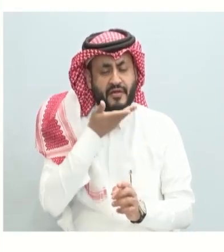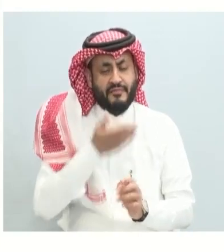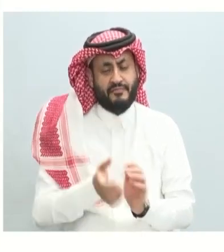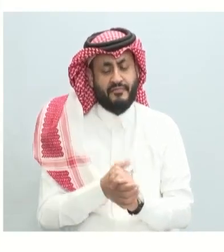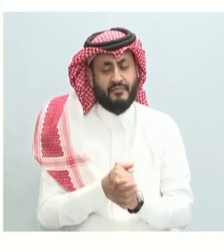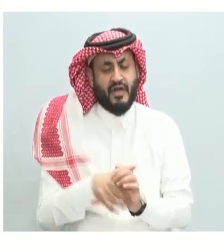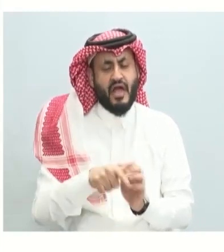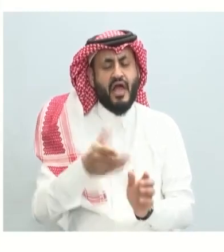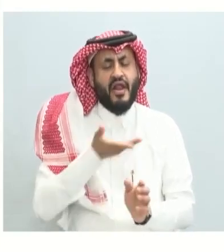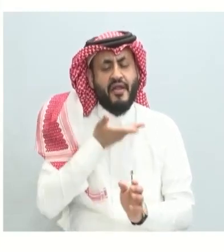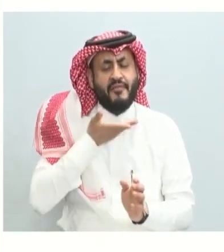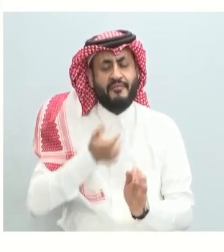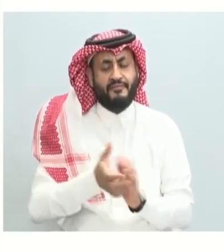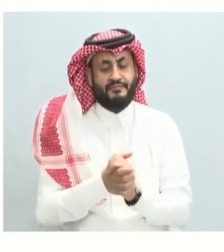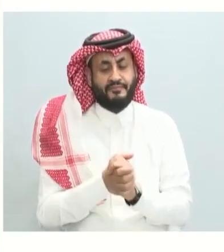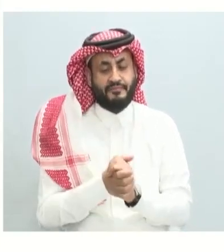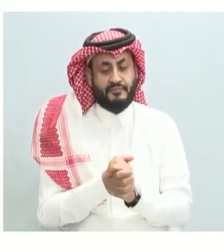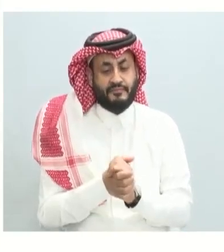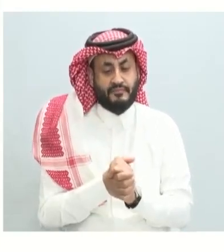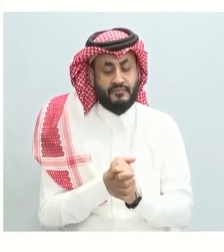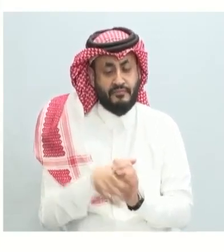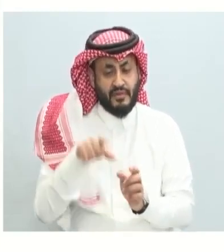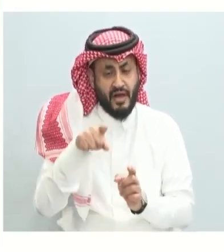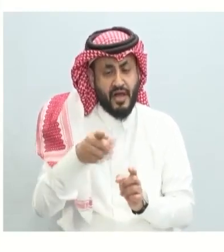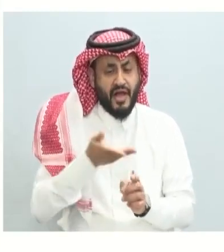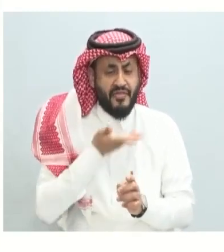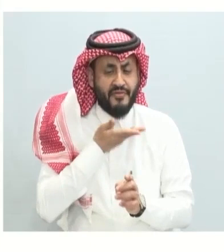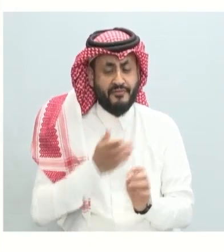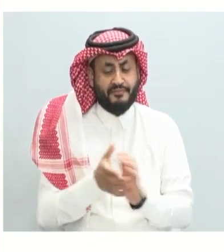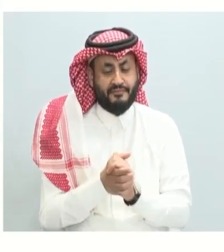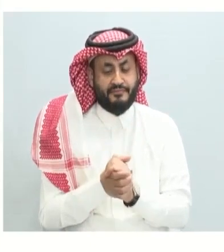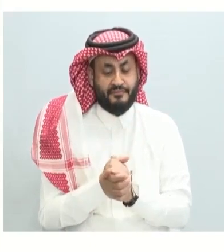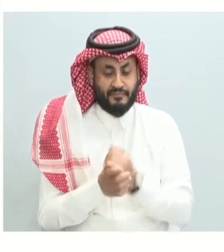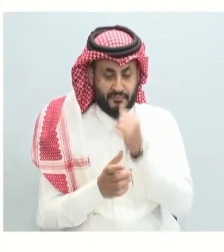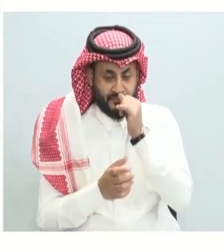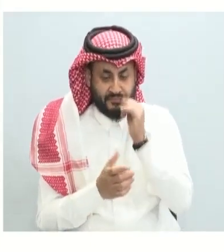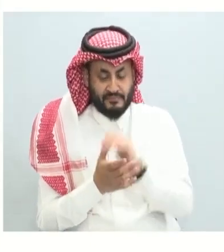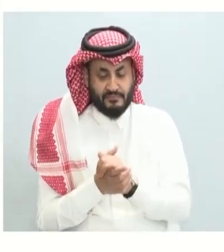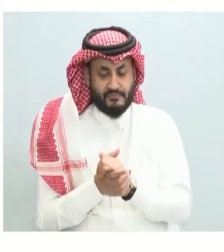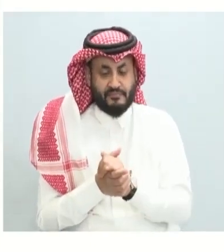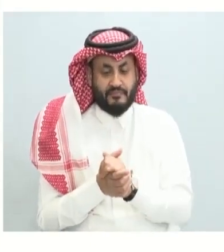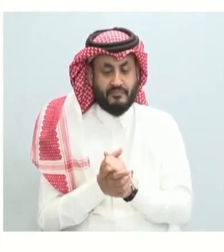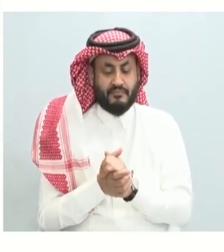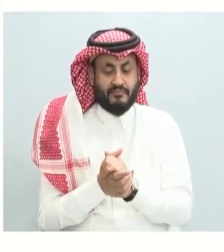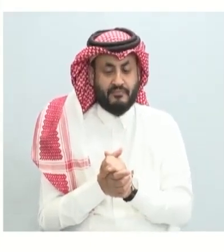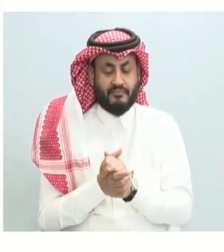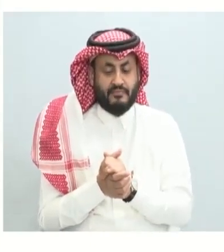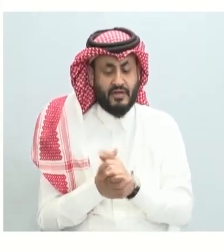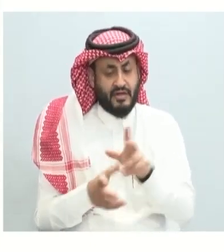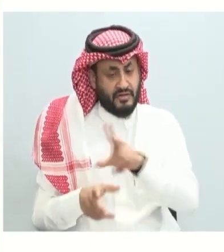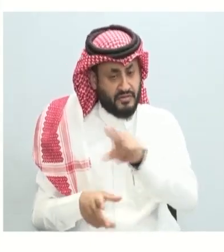thirsty? Are you thirsty? Thirsty is also a